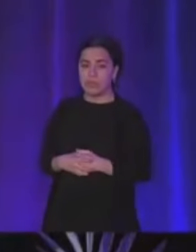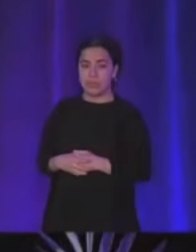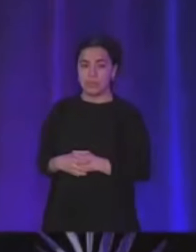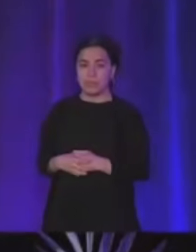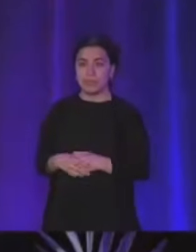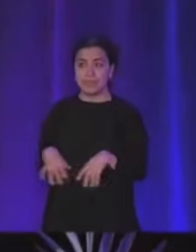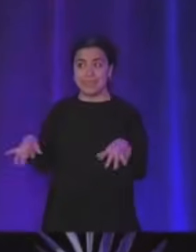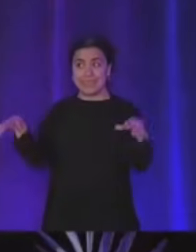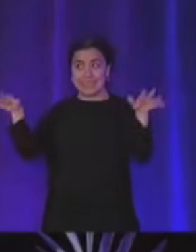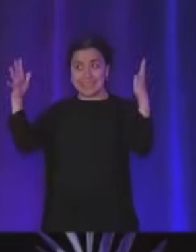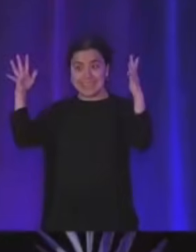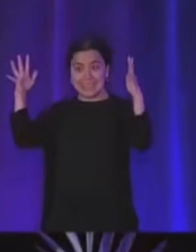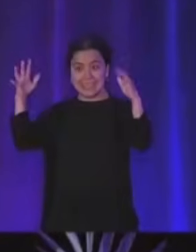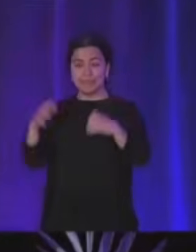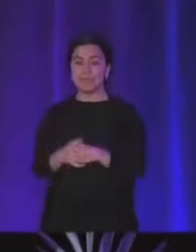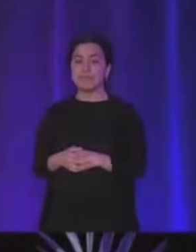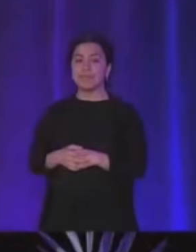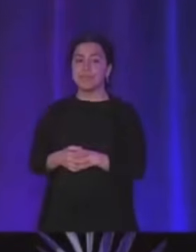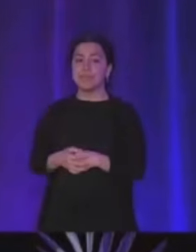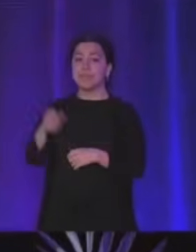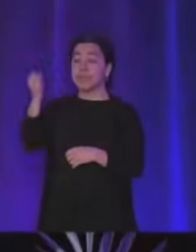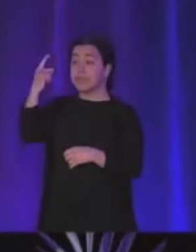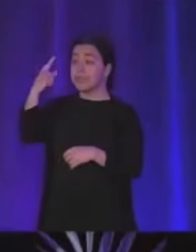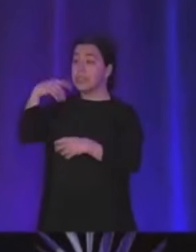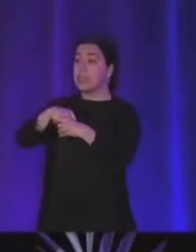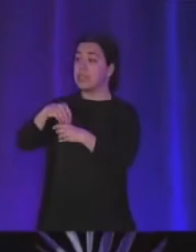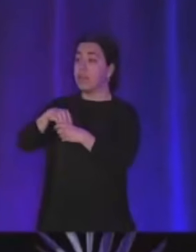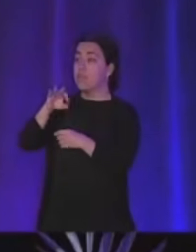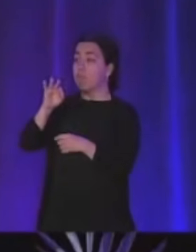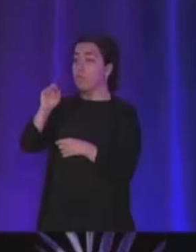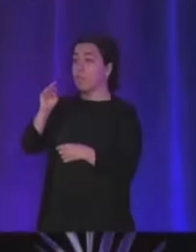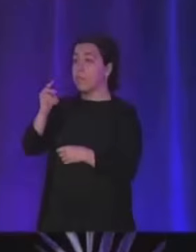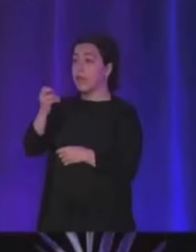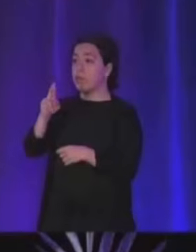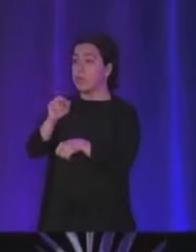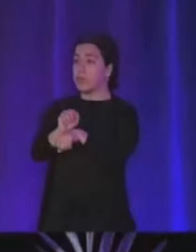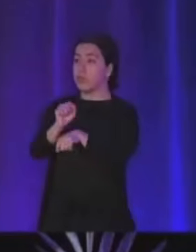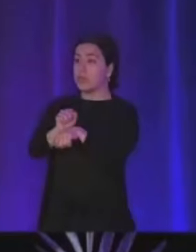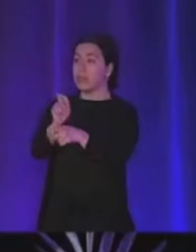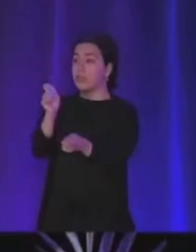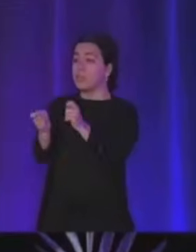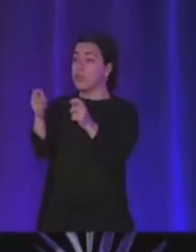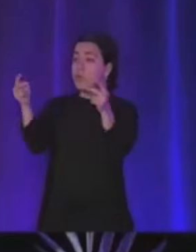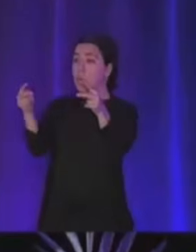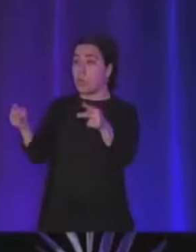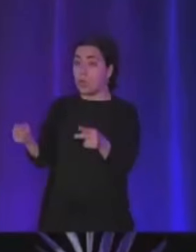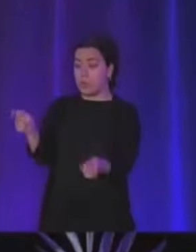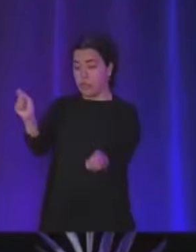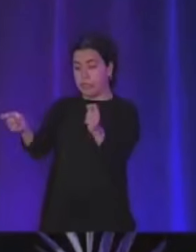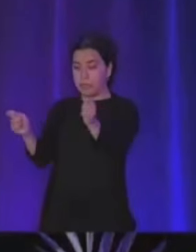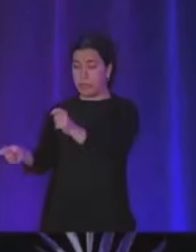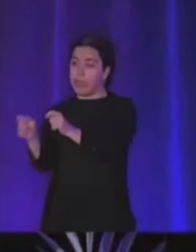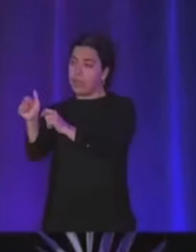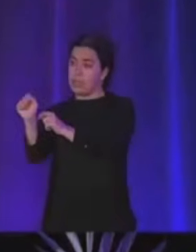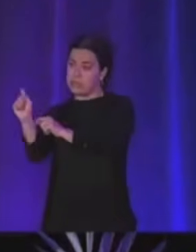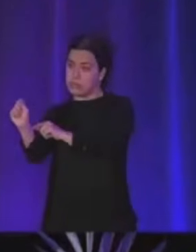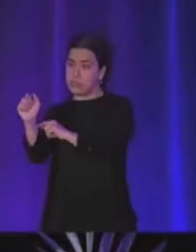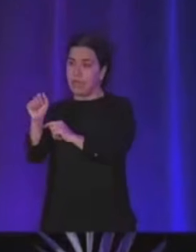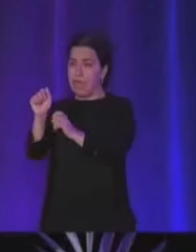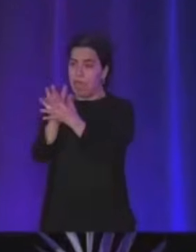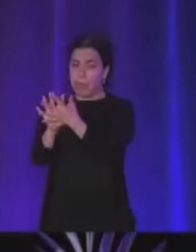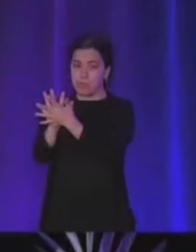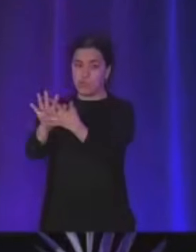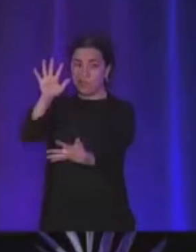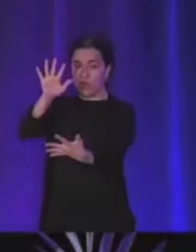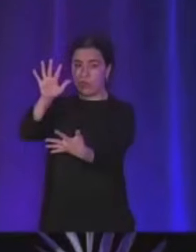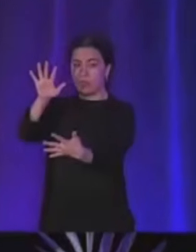Yay. Now, on the inside, a formatter works by converting your code to a format called AST, or Abstract Syntax Tree. This is a simplified